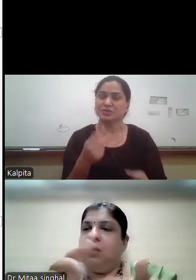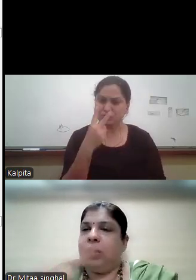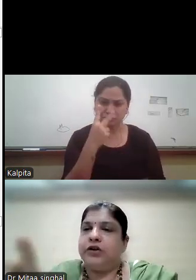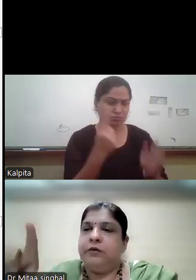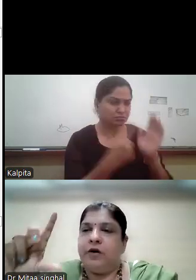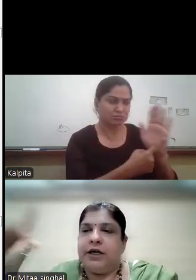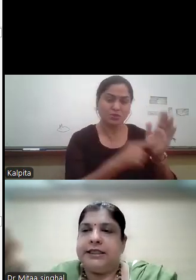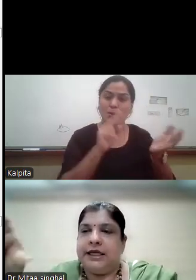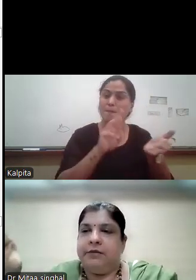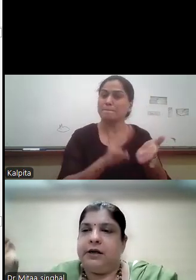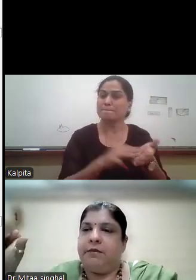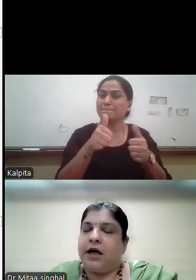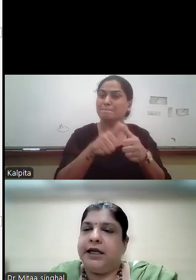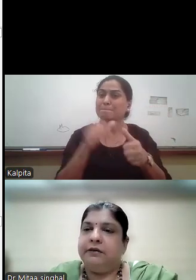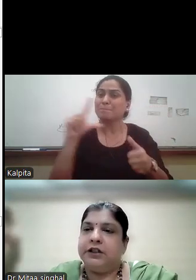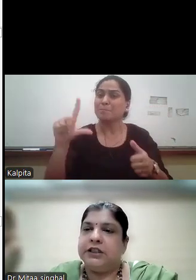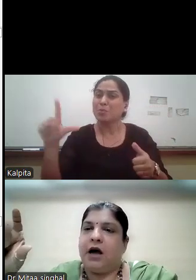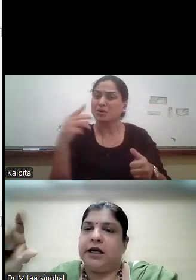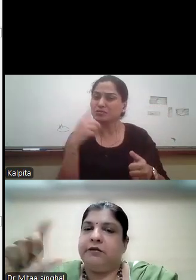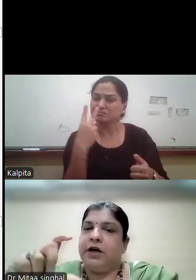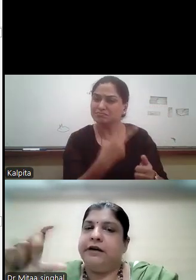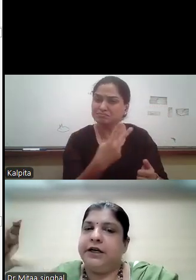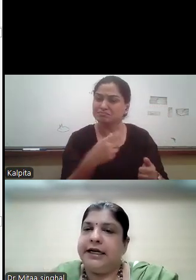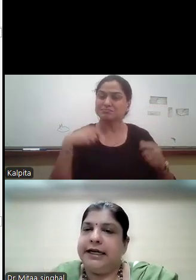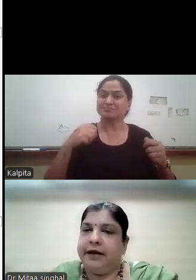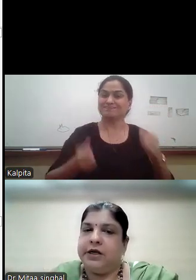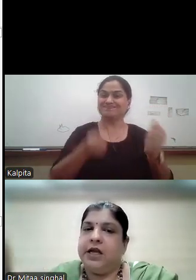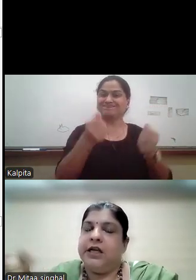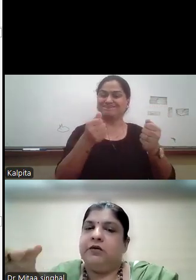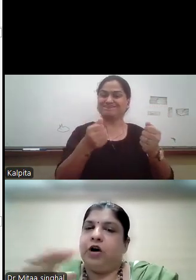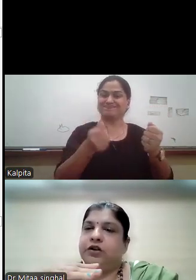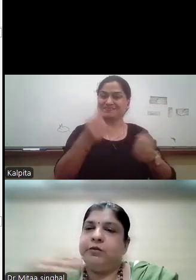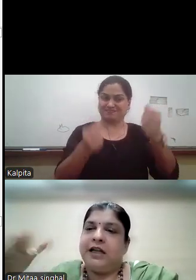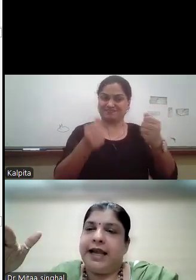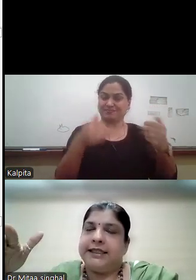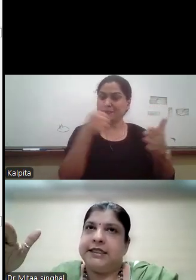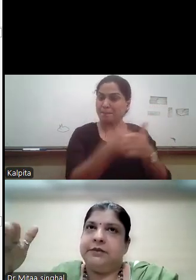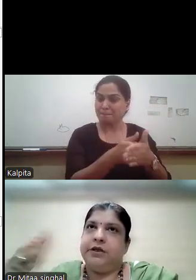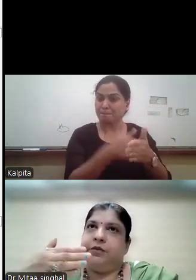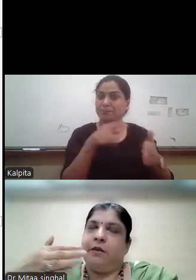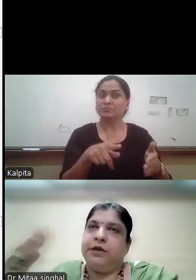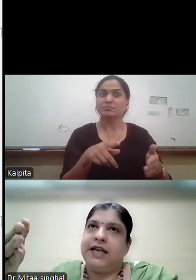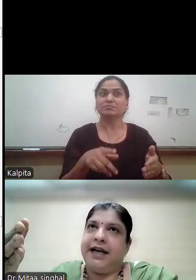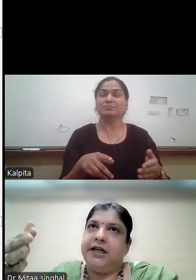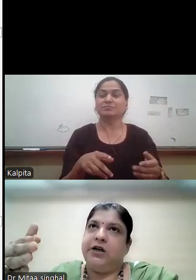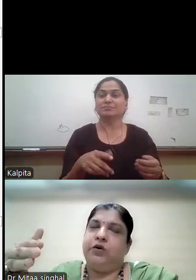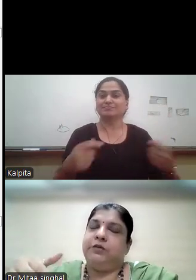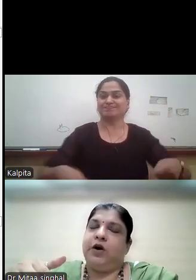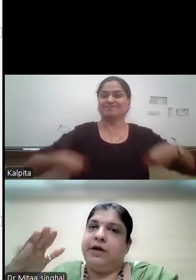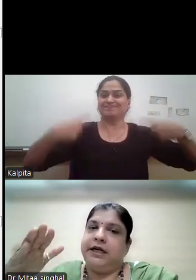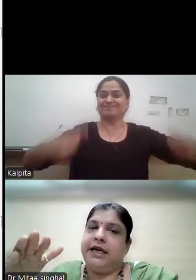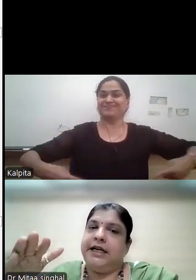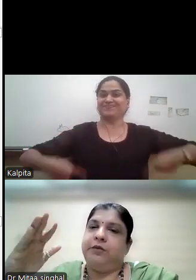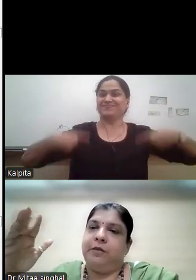special washroom for a disabled, a parking which is marked for a differently abled. So washrooms are accessible, proper sliding